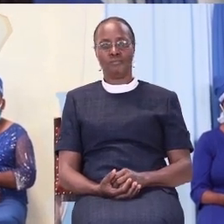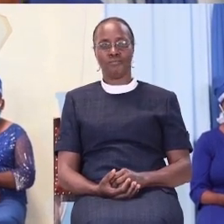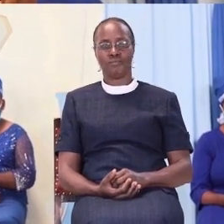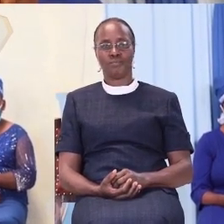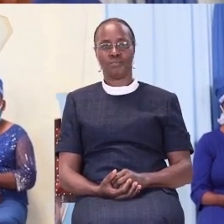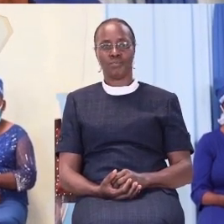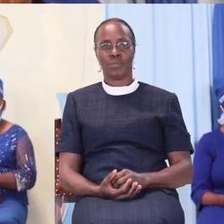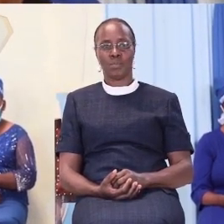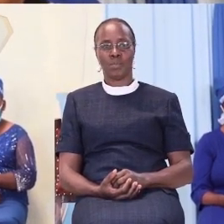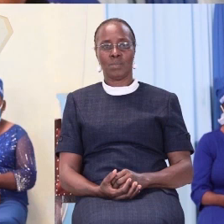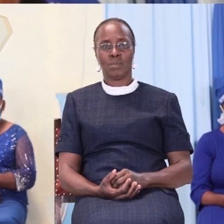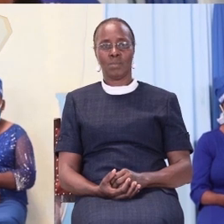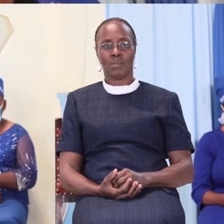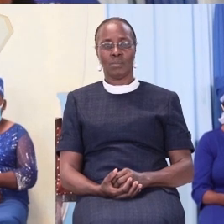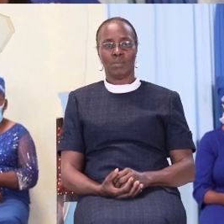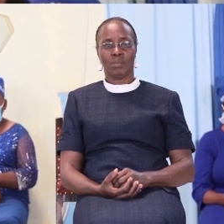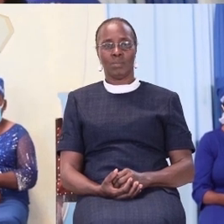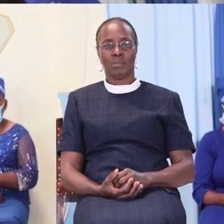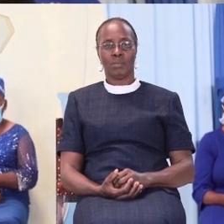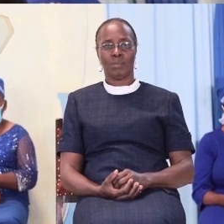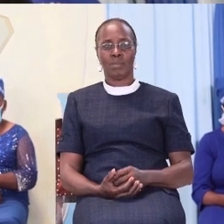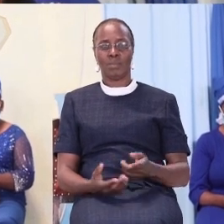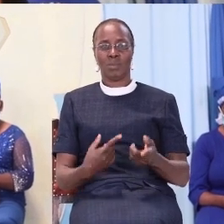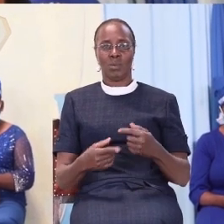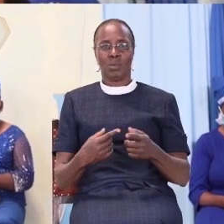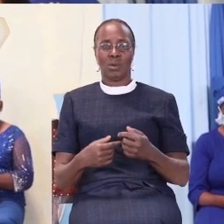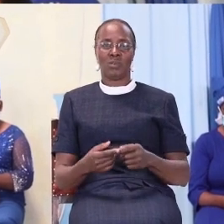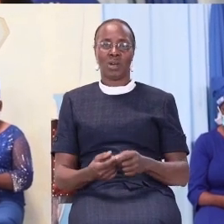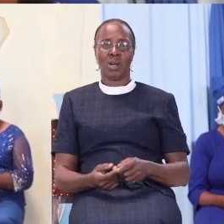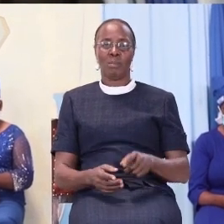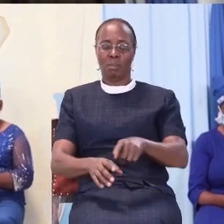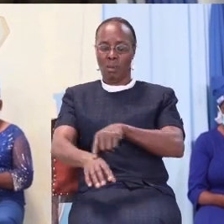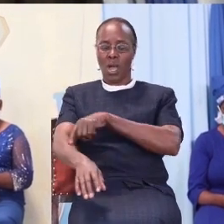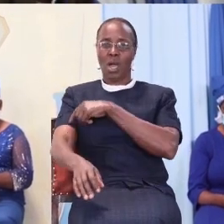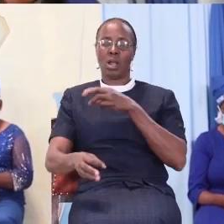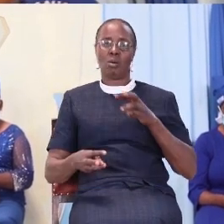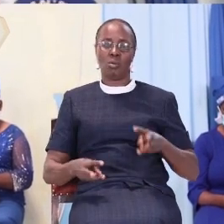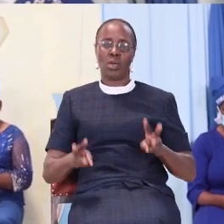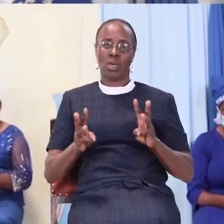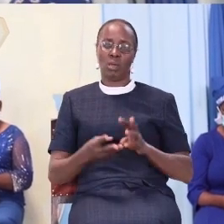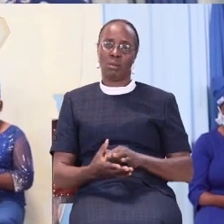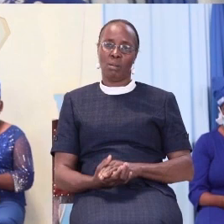We have come a long way, brothers and sisters, friends in the Lord.